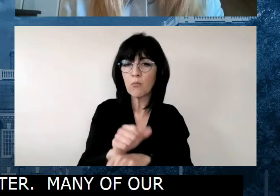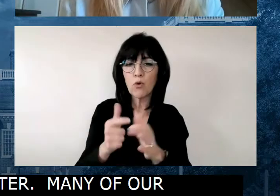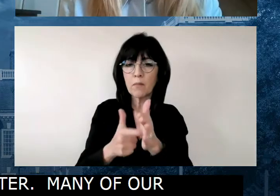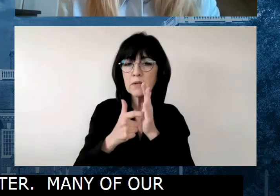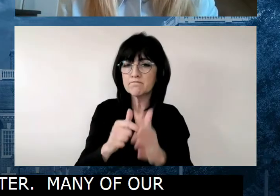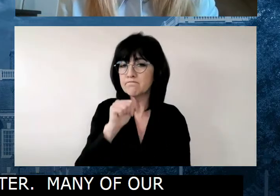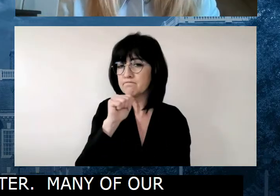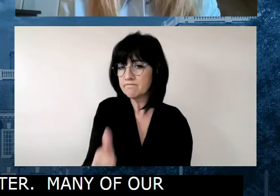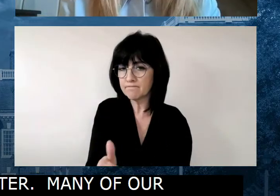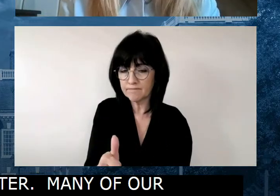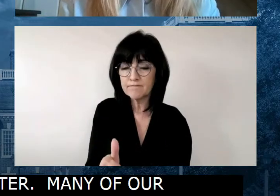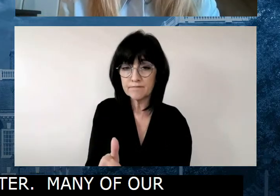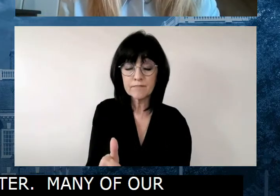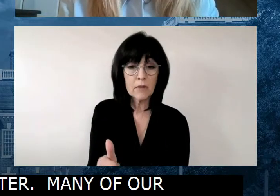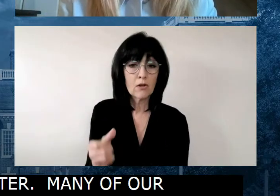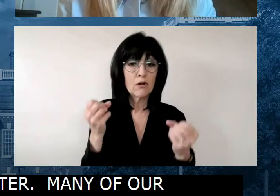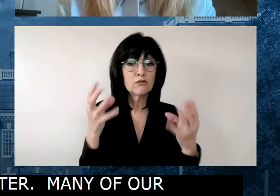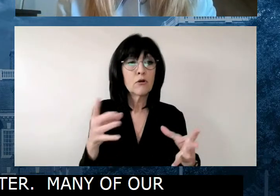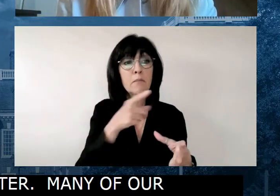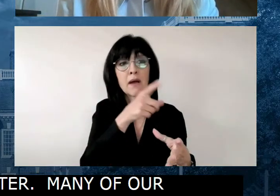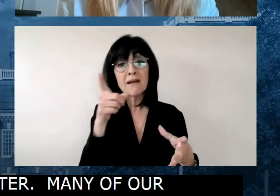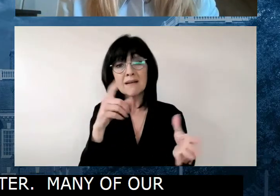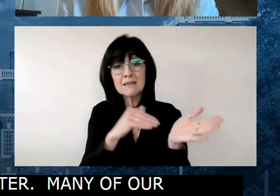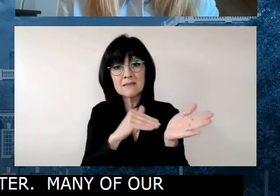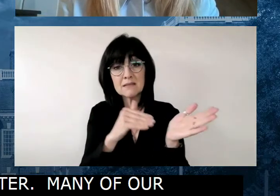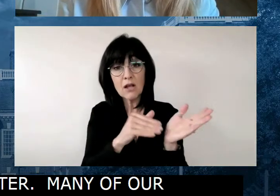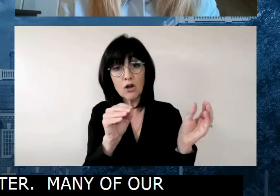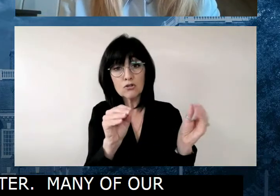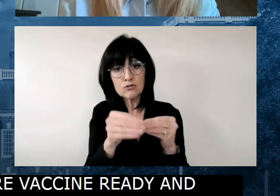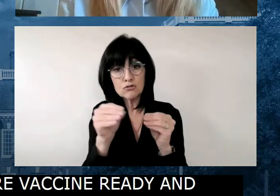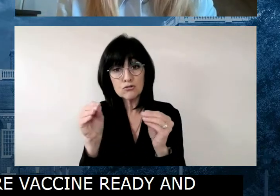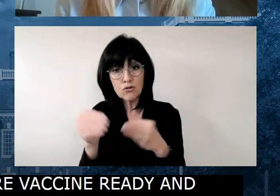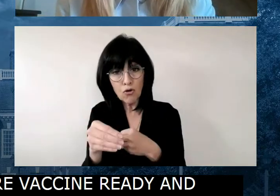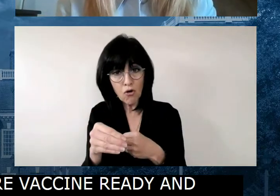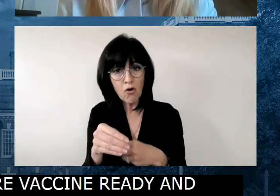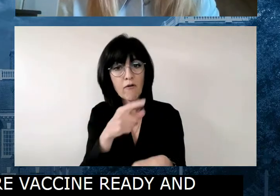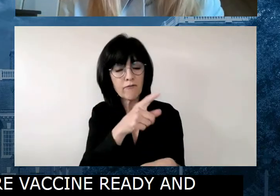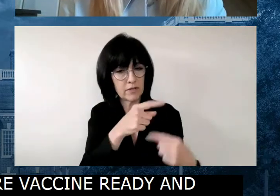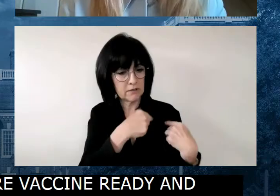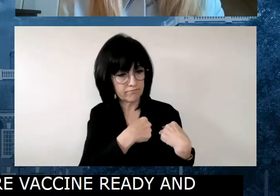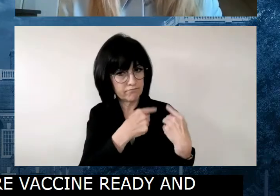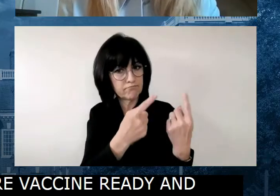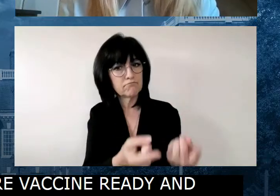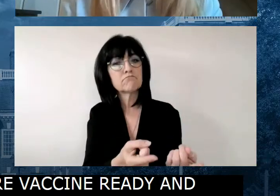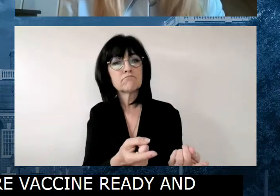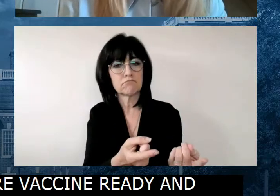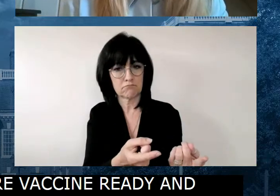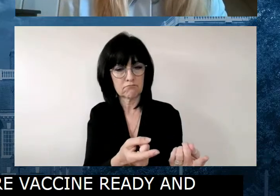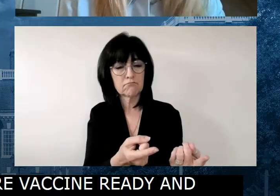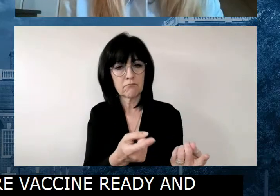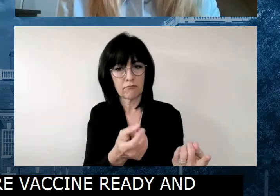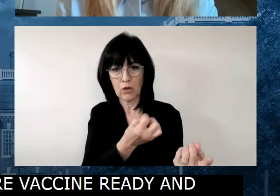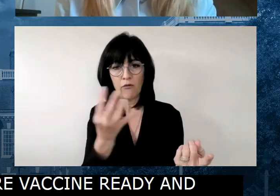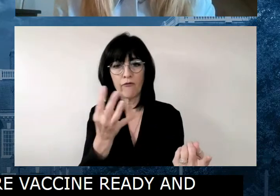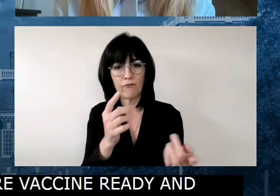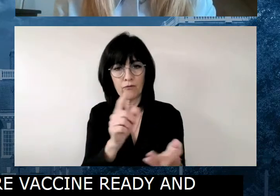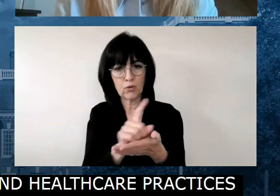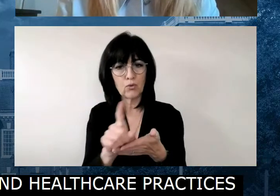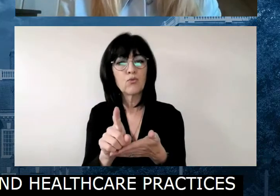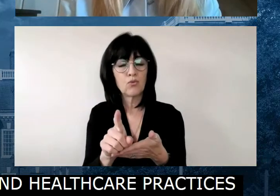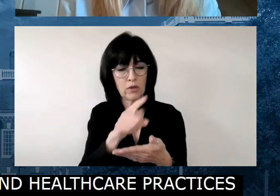physicians, healthcare practices have been signing up even over the last few weeks to